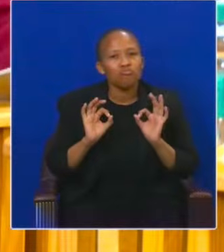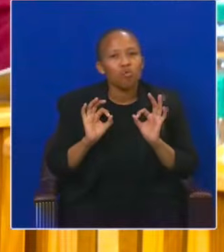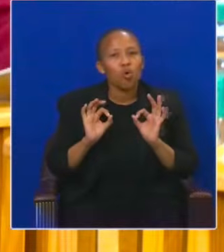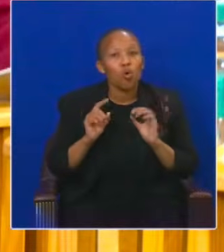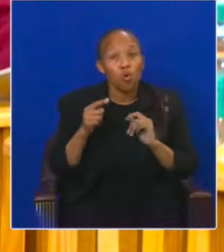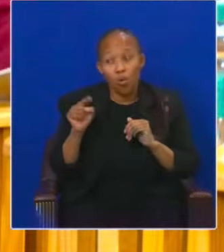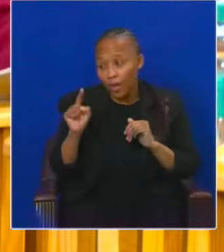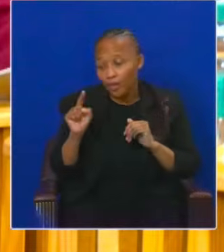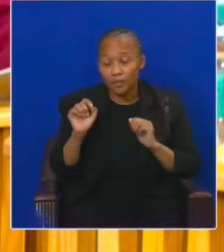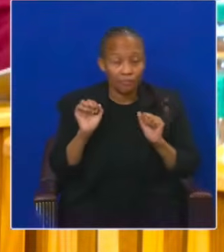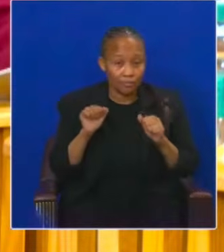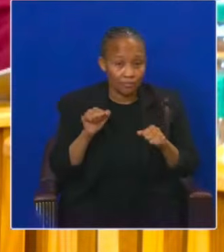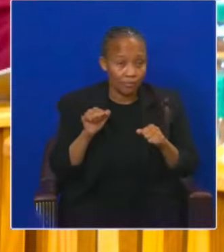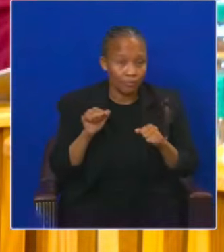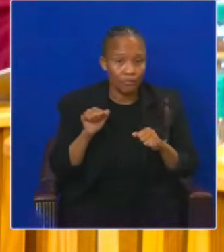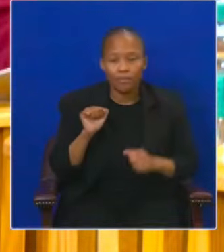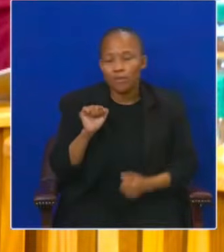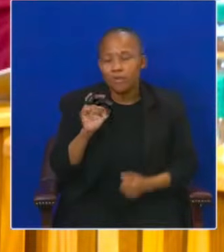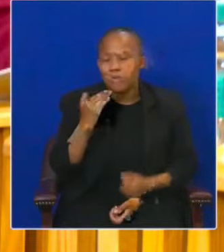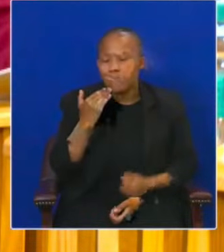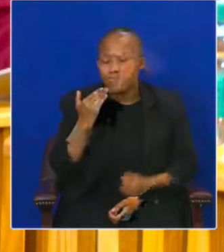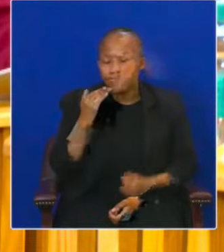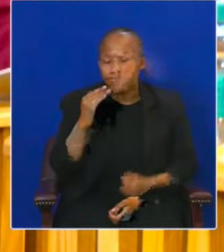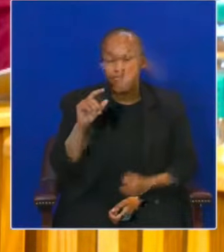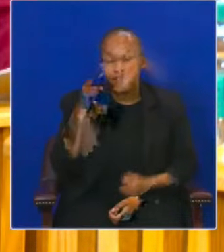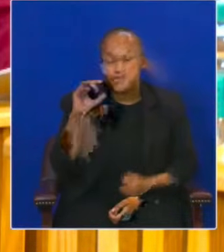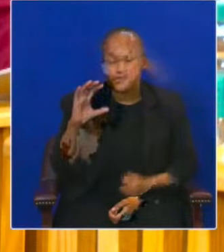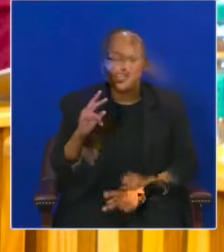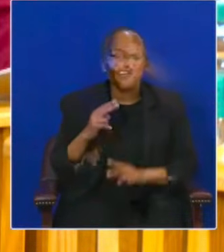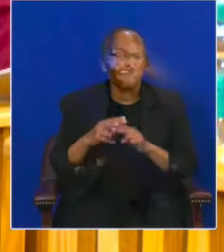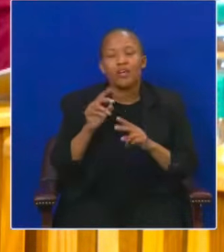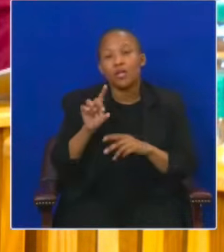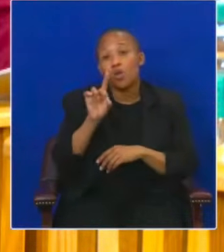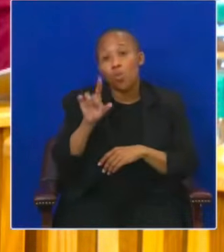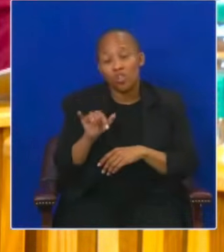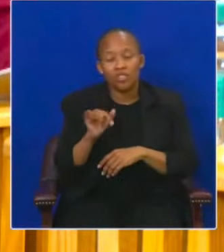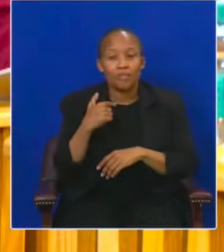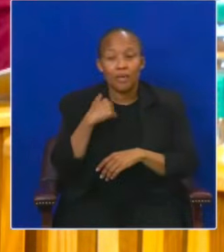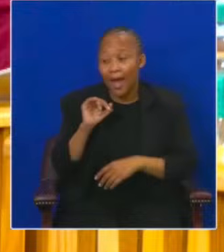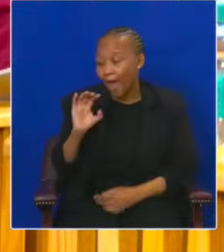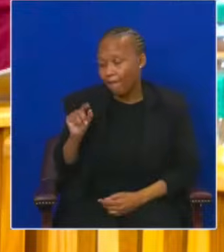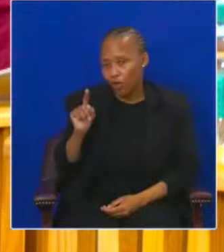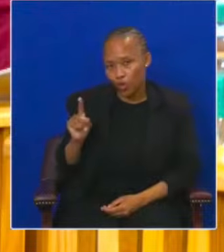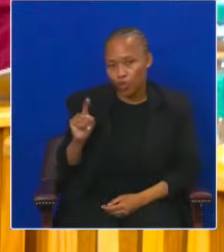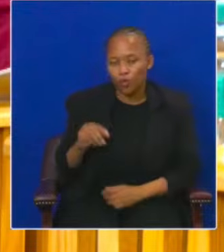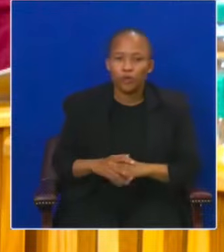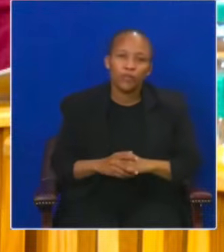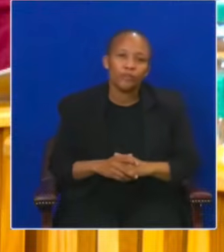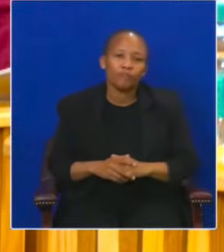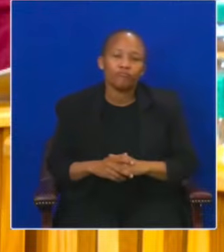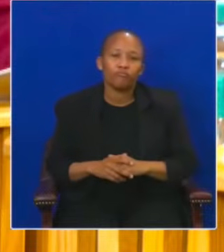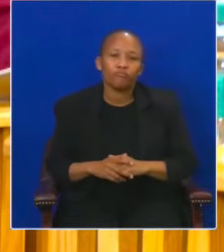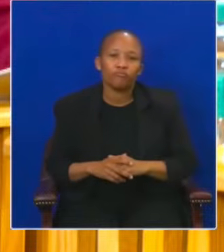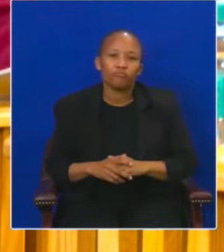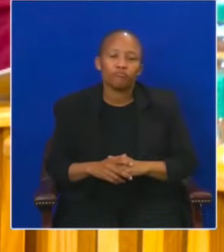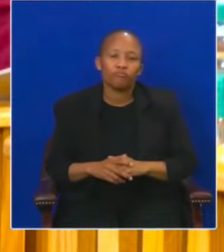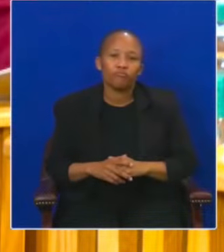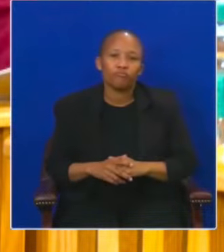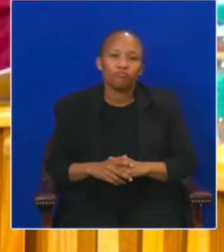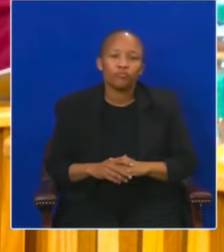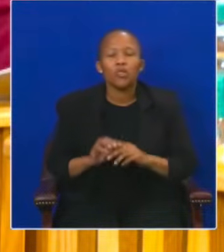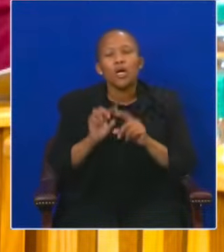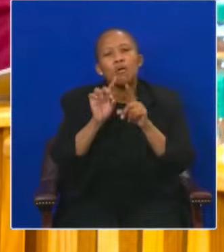The final question I have on this aspect is, according to the inquiries that you then made, is